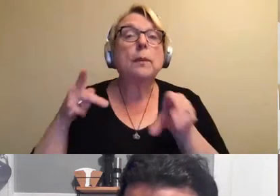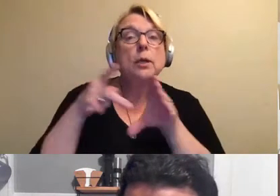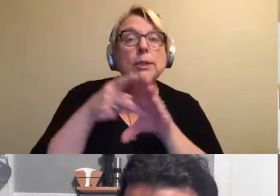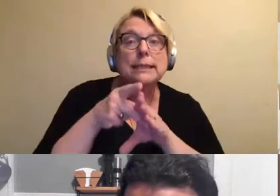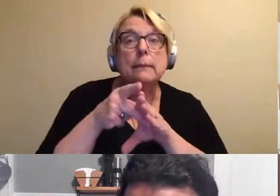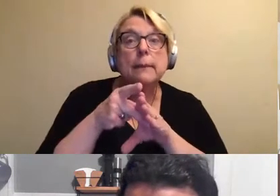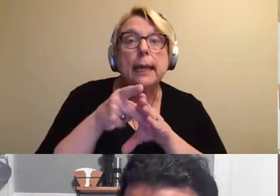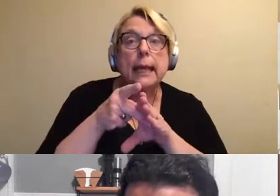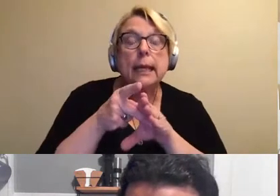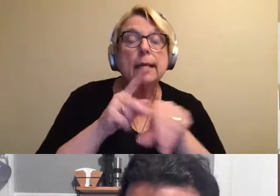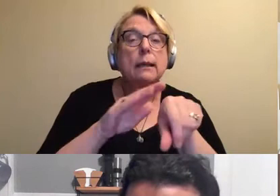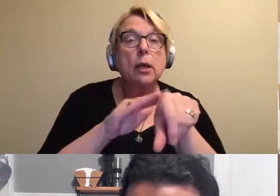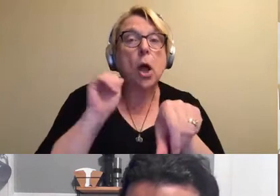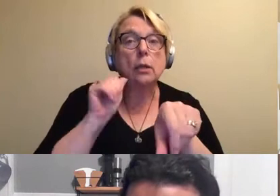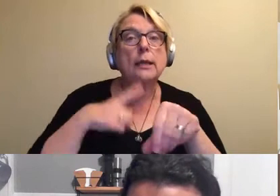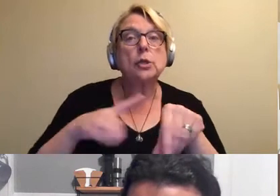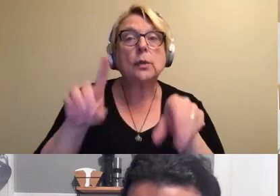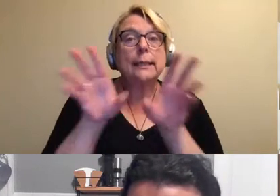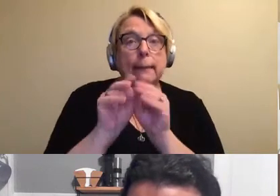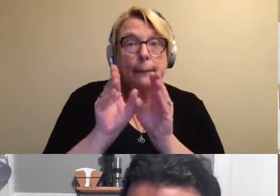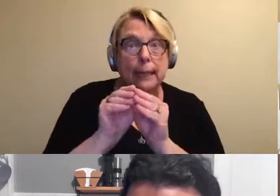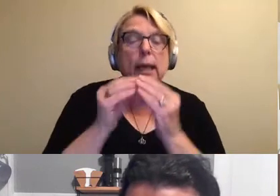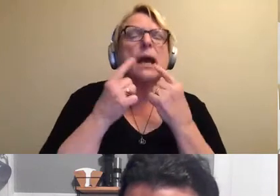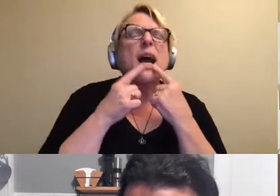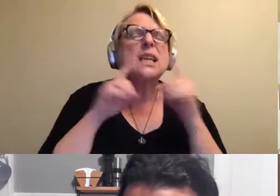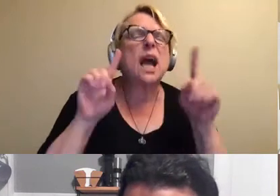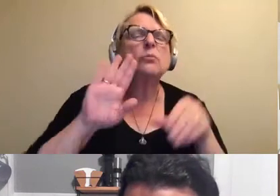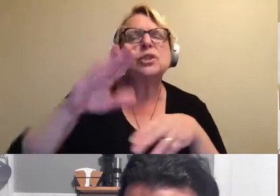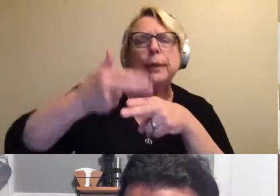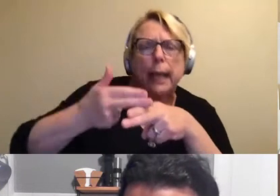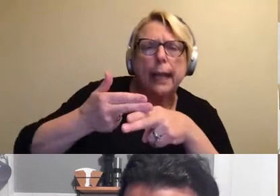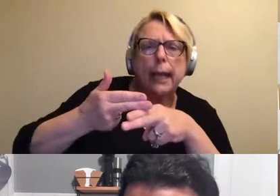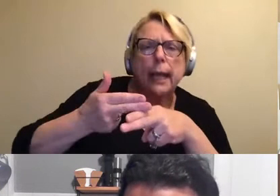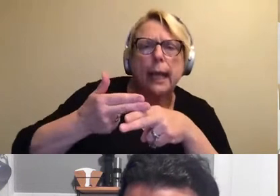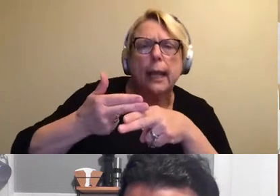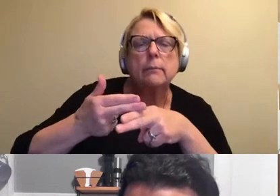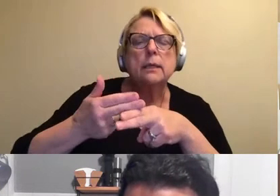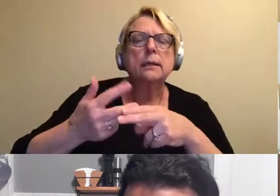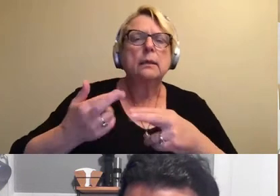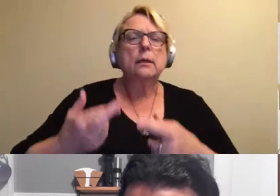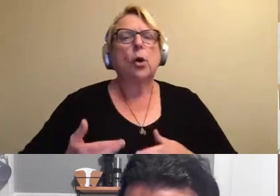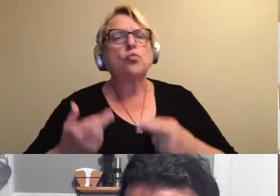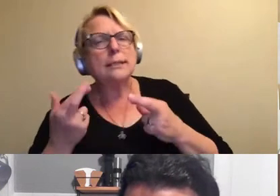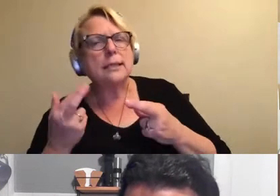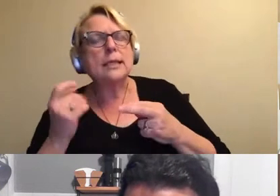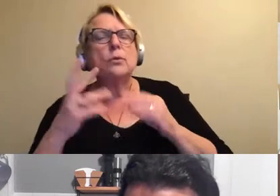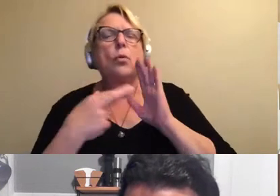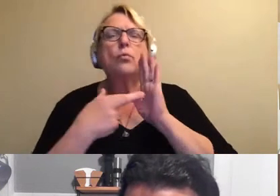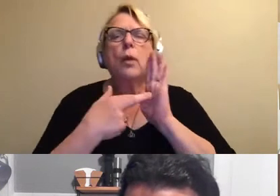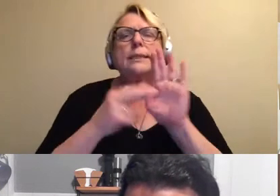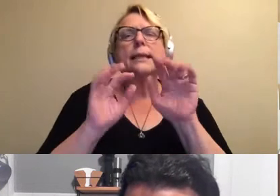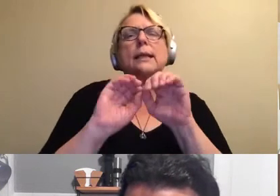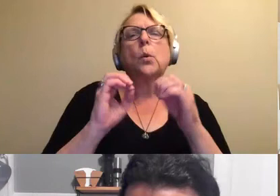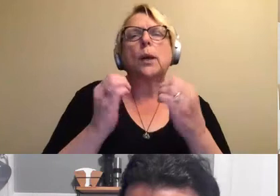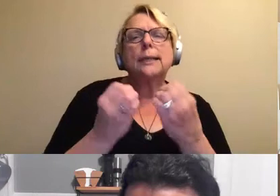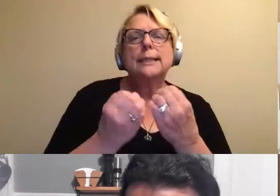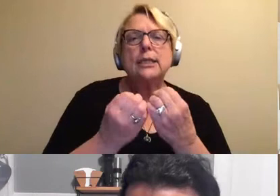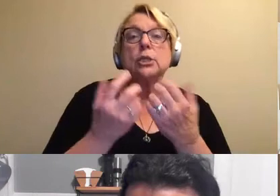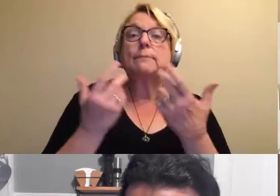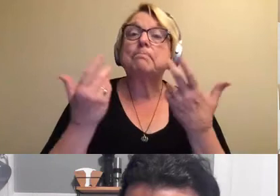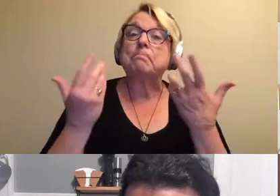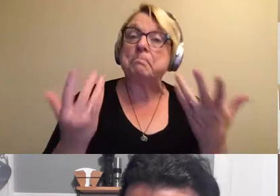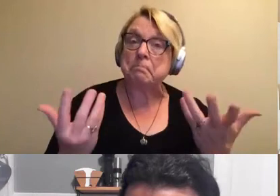on during the meeting, please just announce yourselves, say your name, and whether you're a resident or representing an organization. All right, with that, I